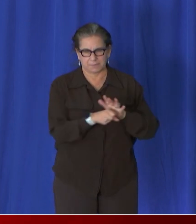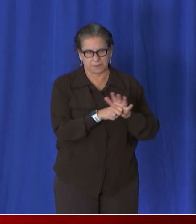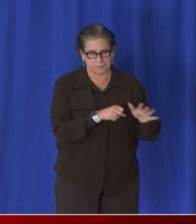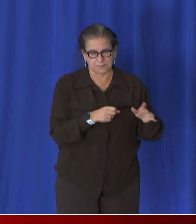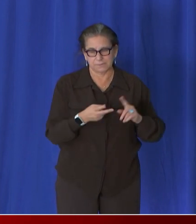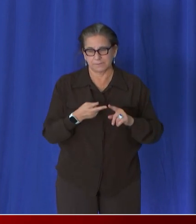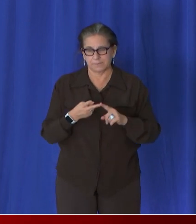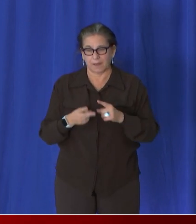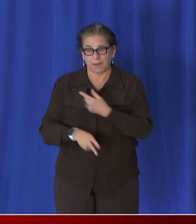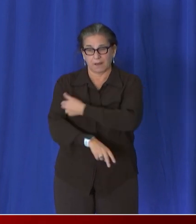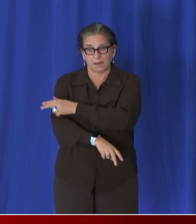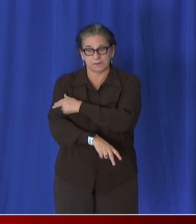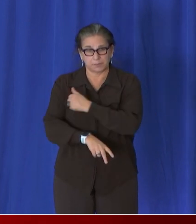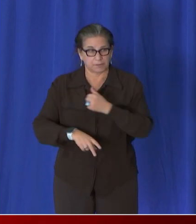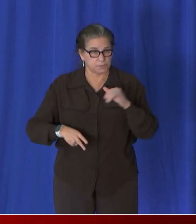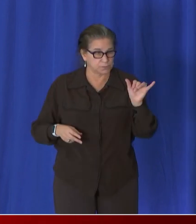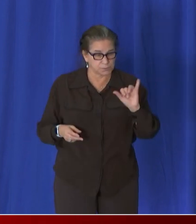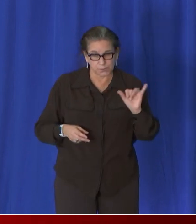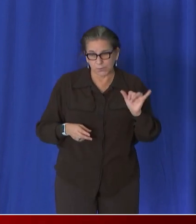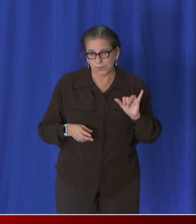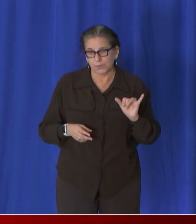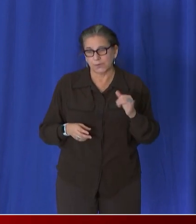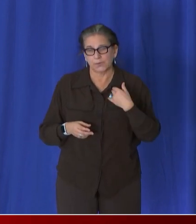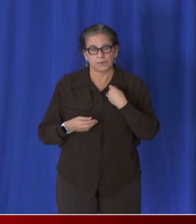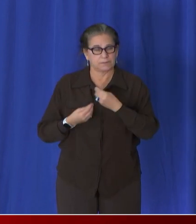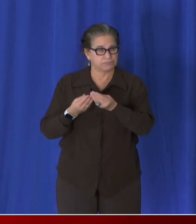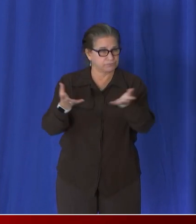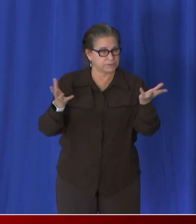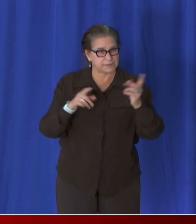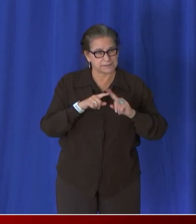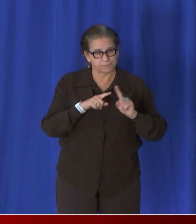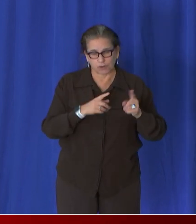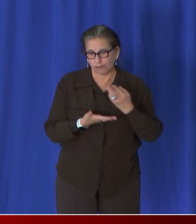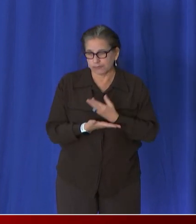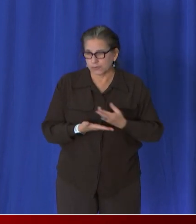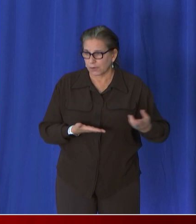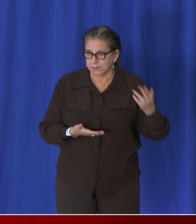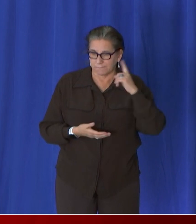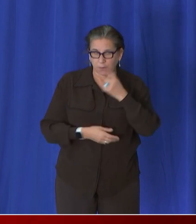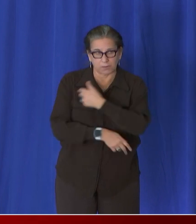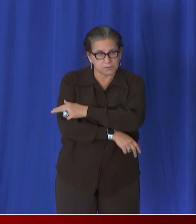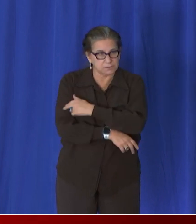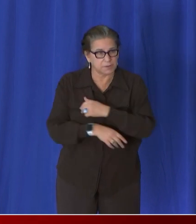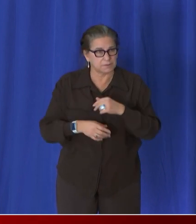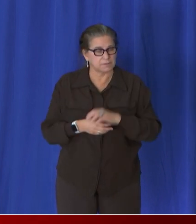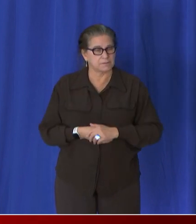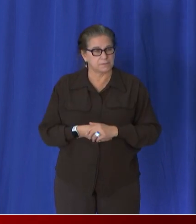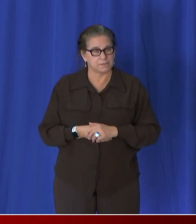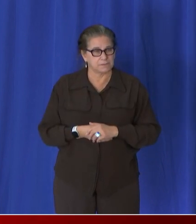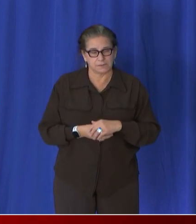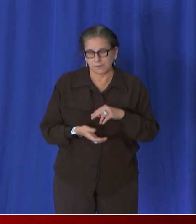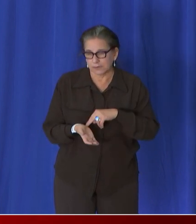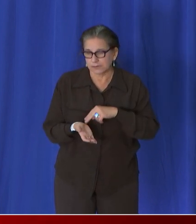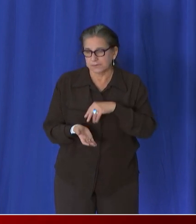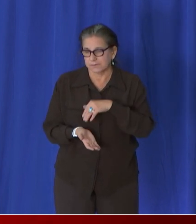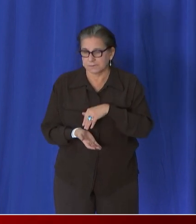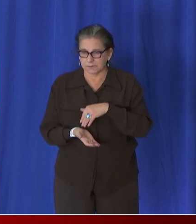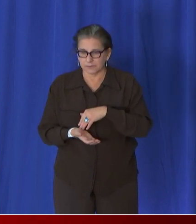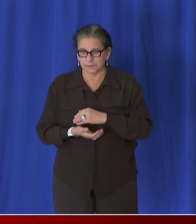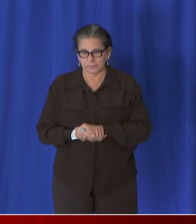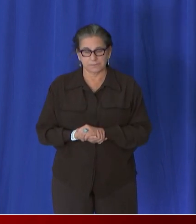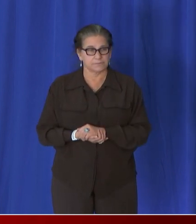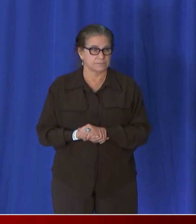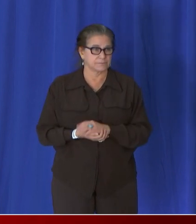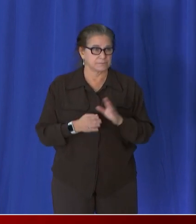that they have what they need in terms of surge capacity, and we will be making sure that that happens as